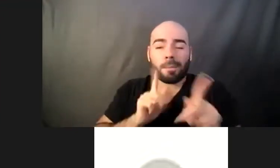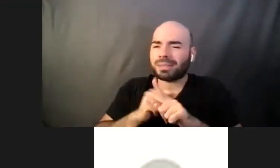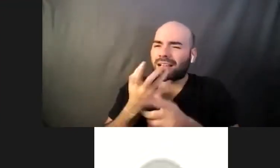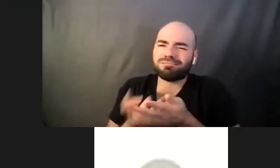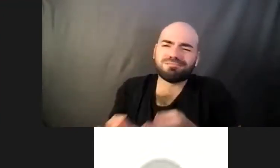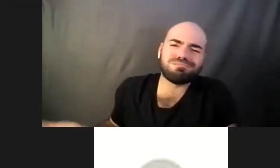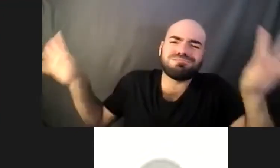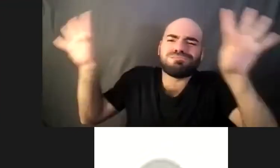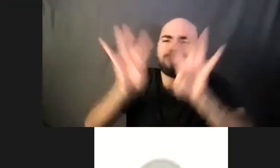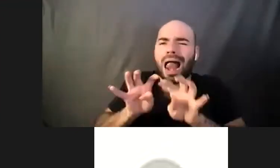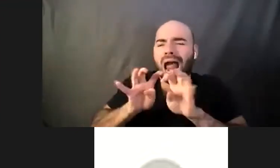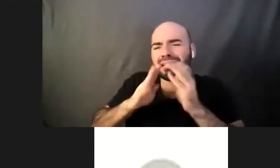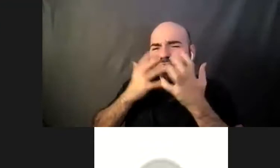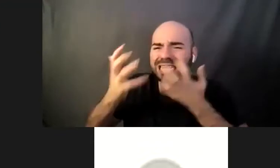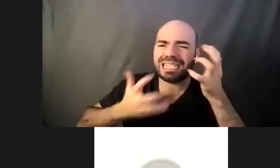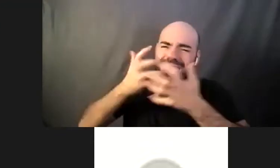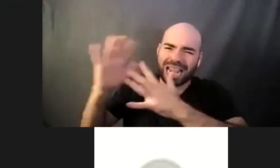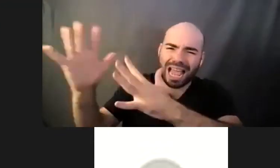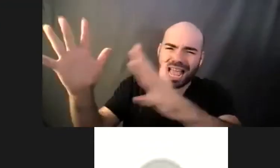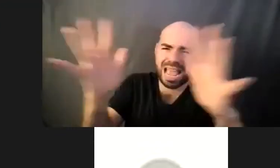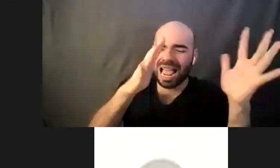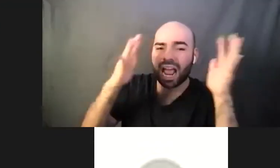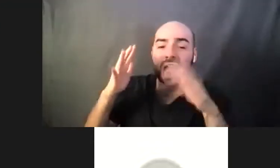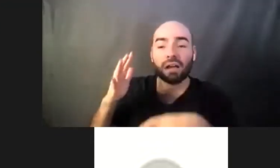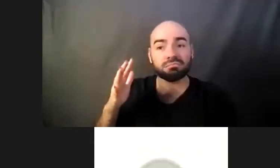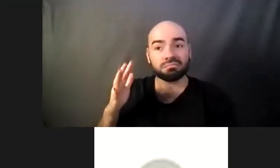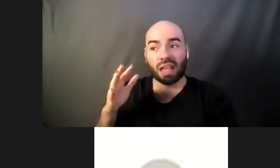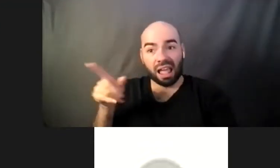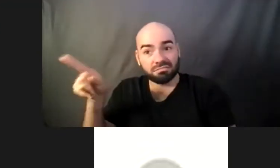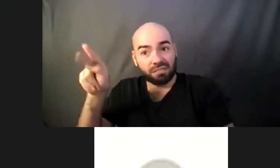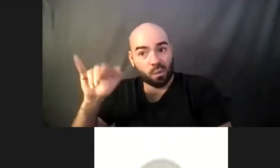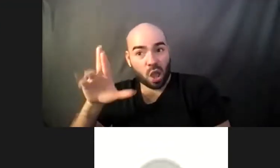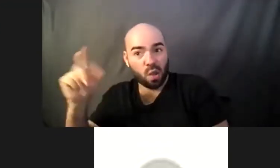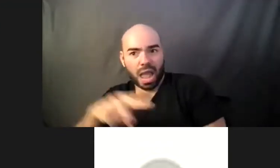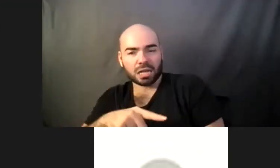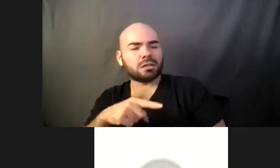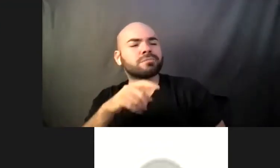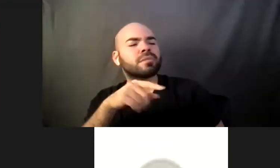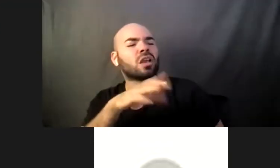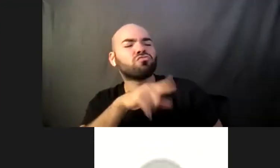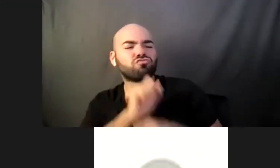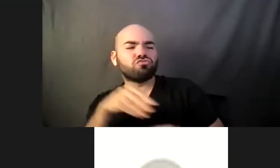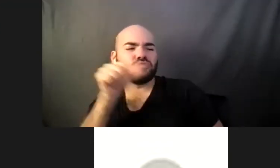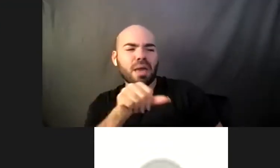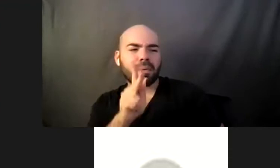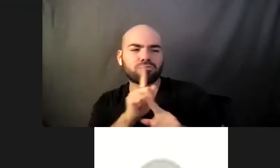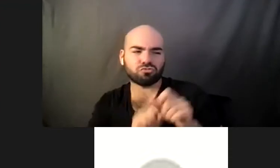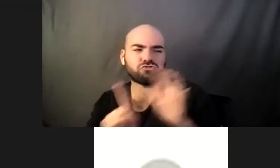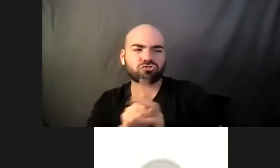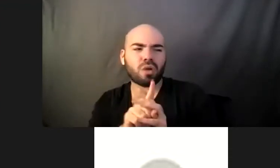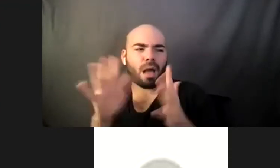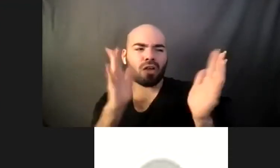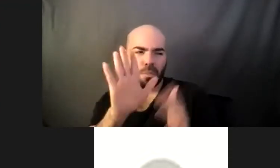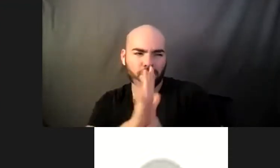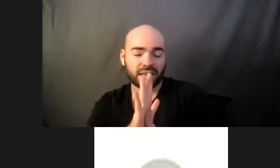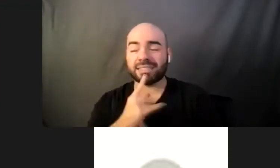everybody, they asked Elegance at the end, did you pay people to come here to cheer for your movie? And I was like, no, I